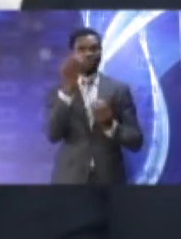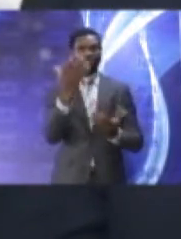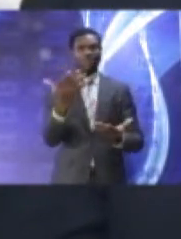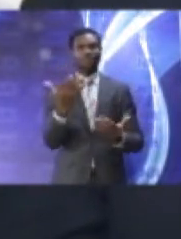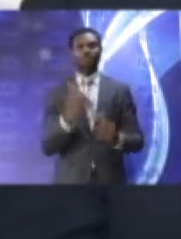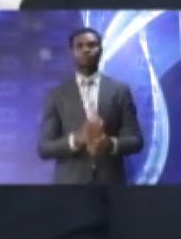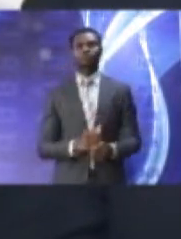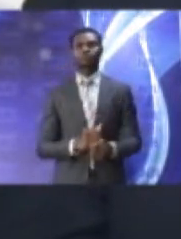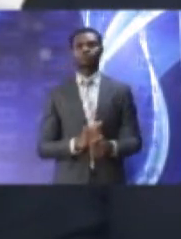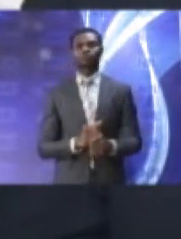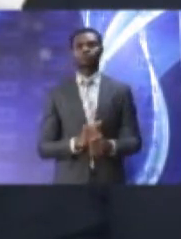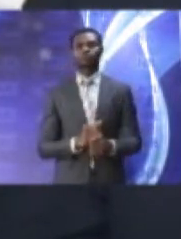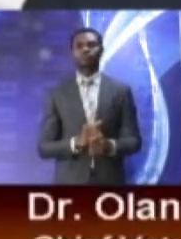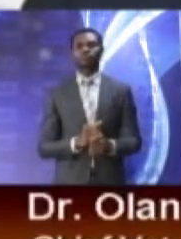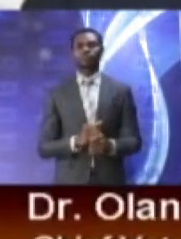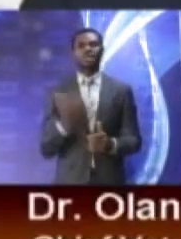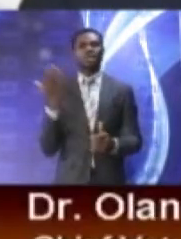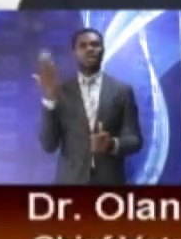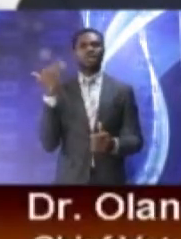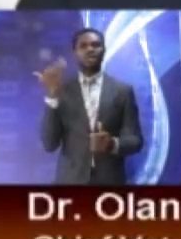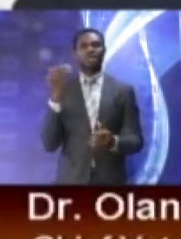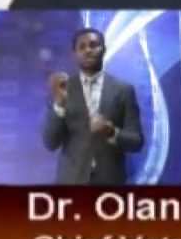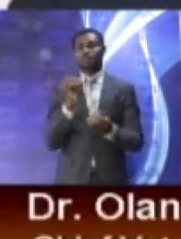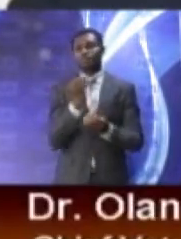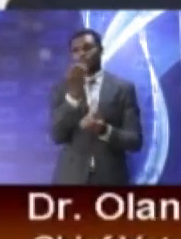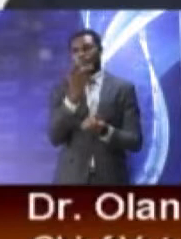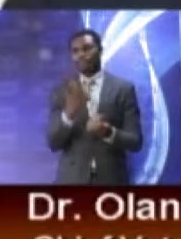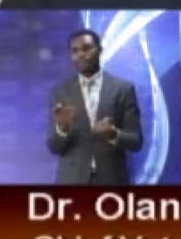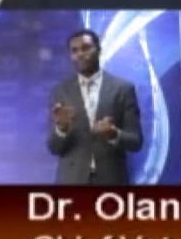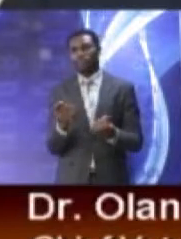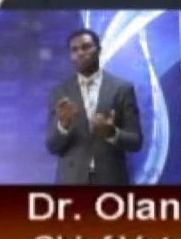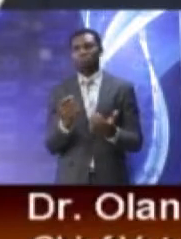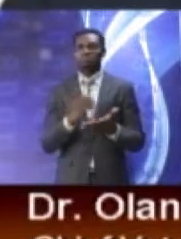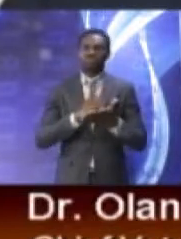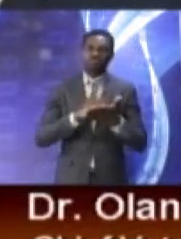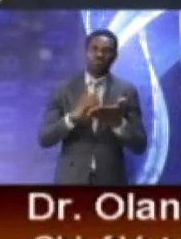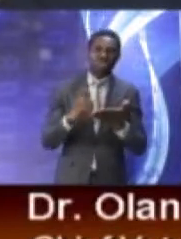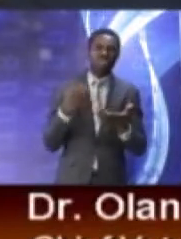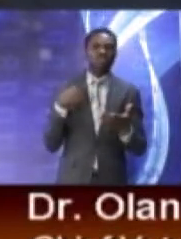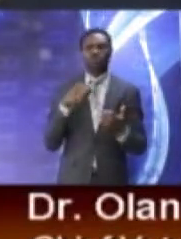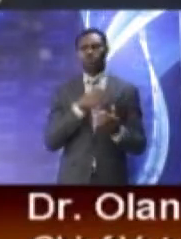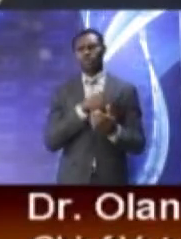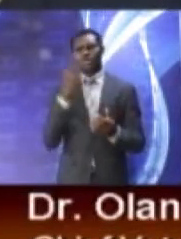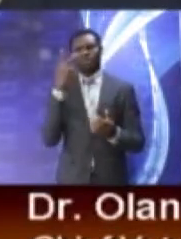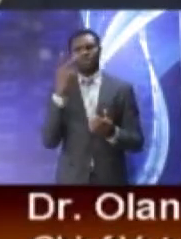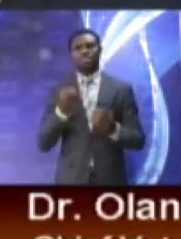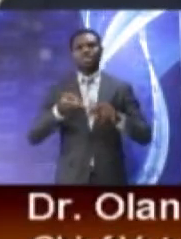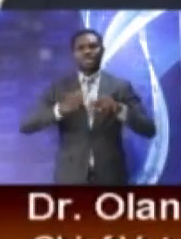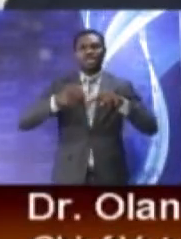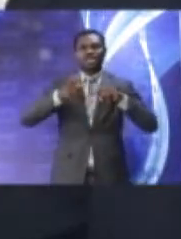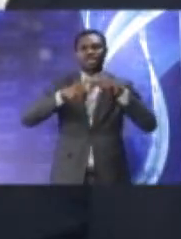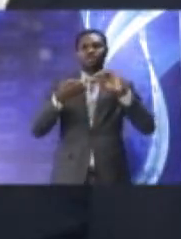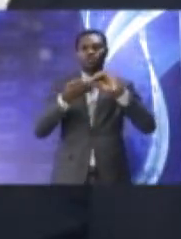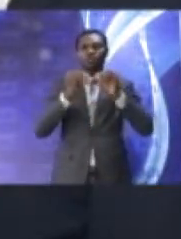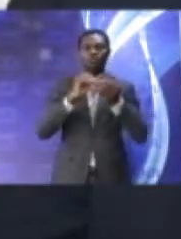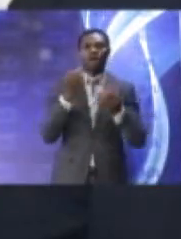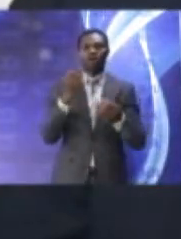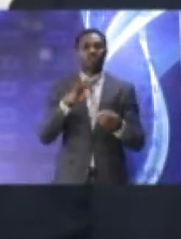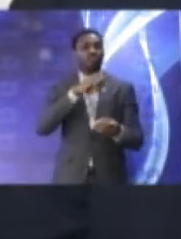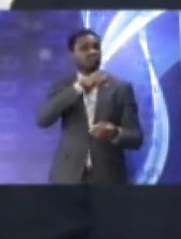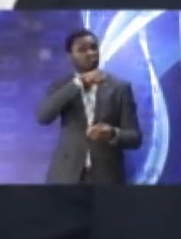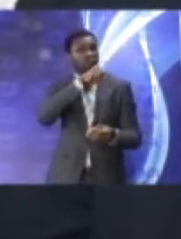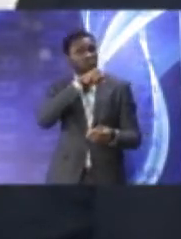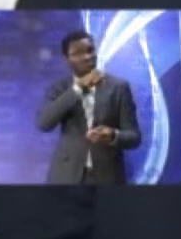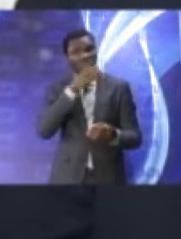last few weeks, we are beginning to record increases in the number of outbreaks, which